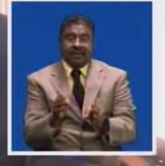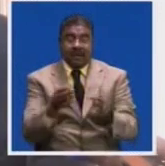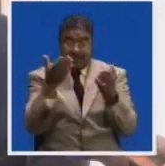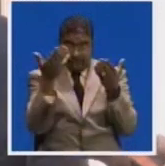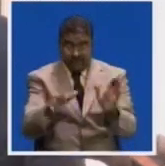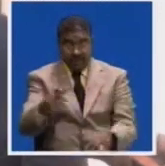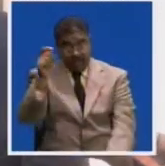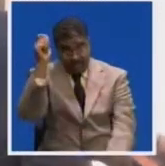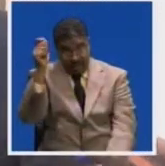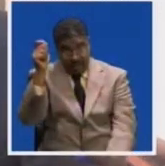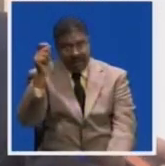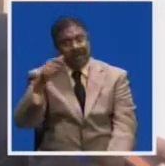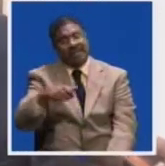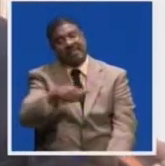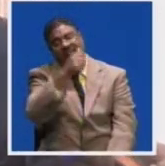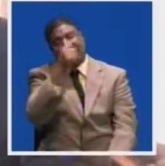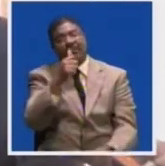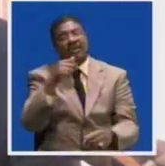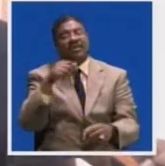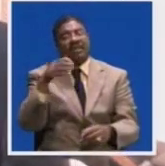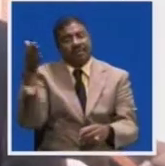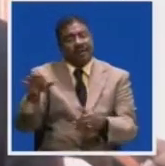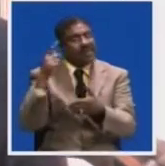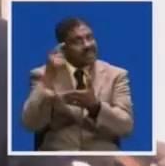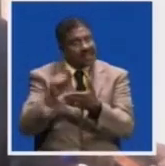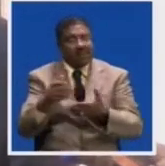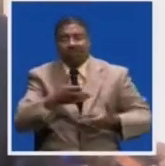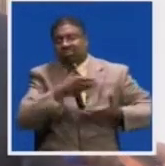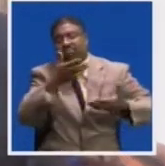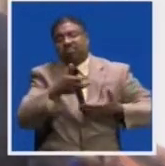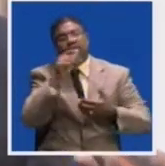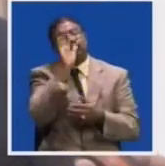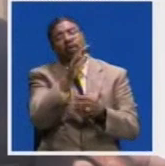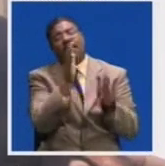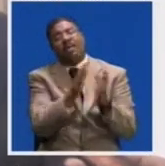the permanent secretaries shared their plans with the media on what they intend to work